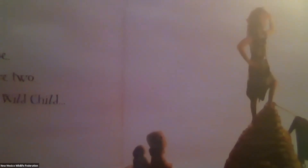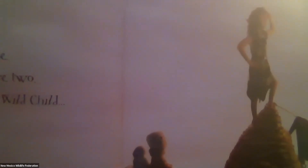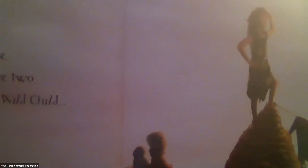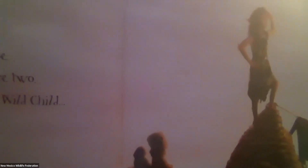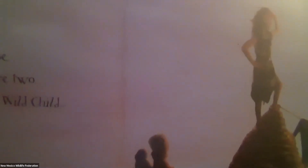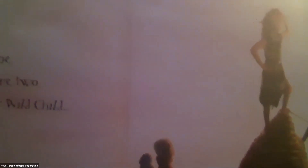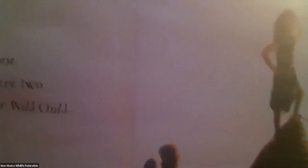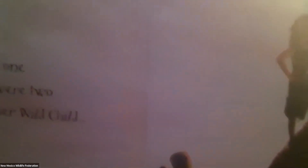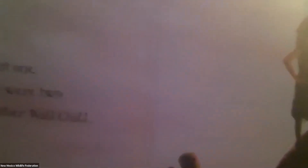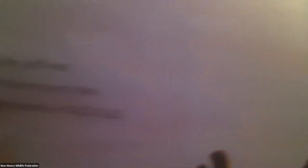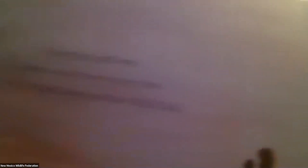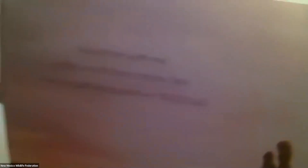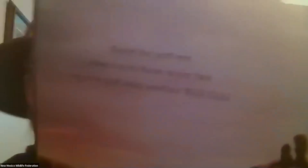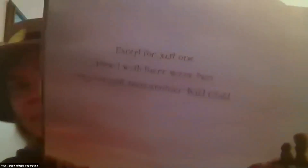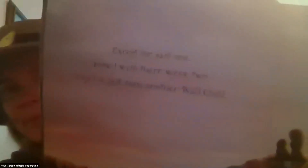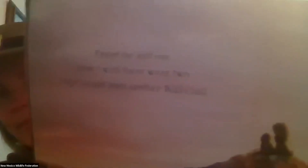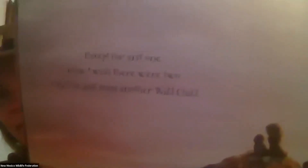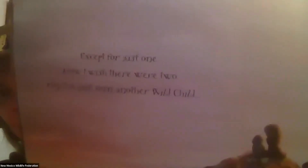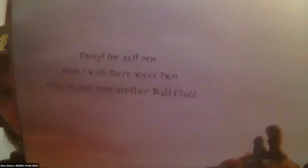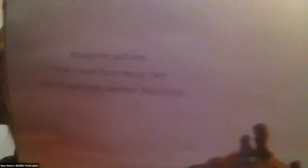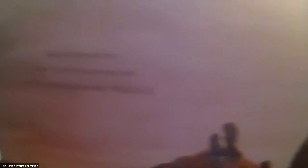She's got a good view.